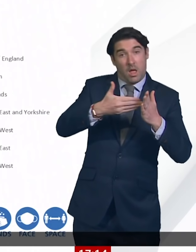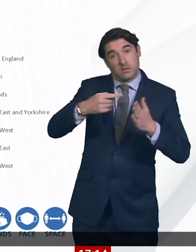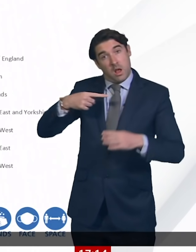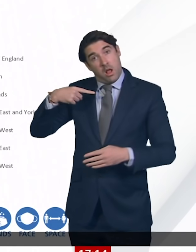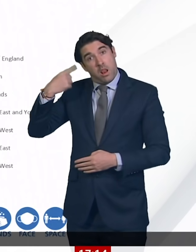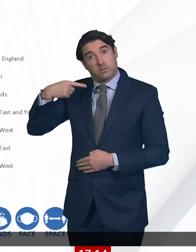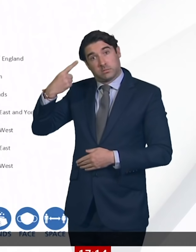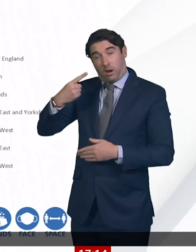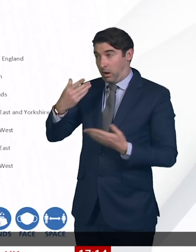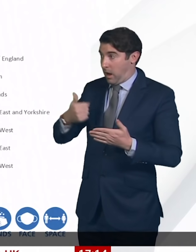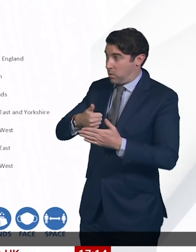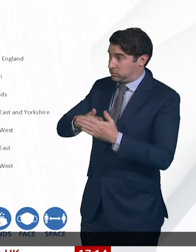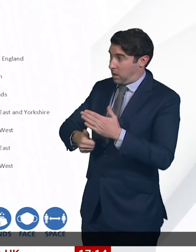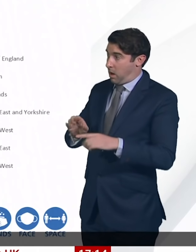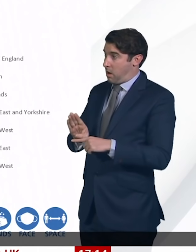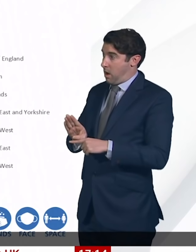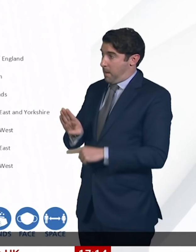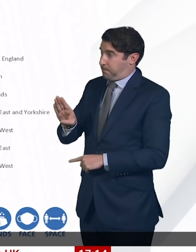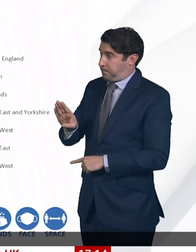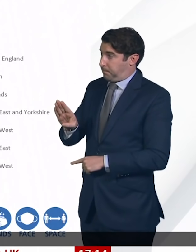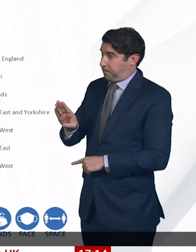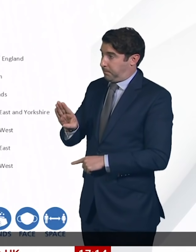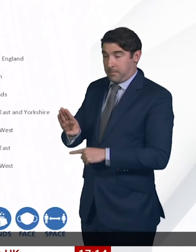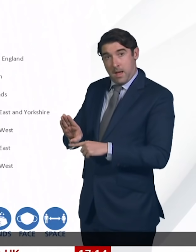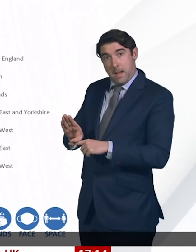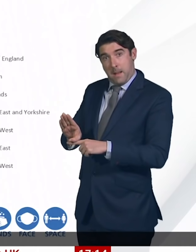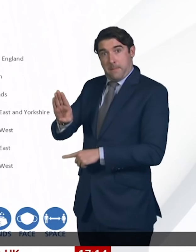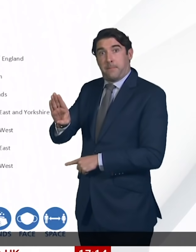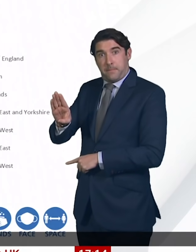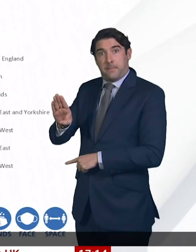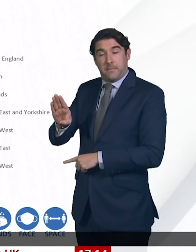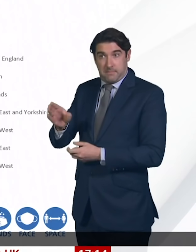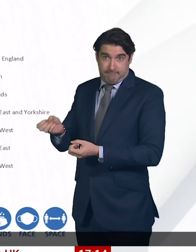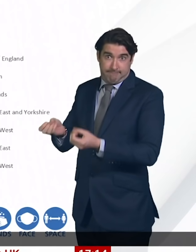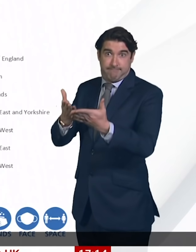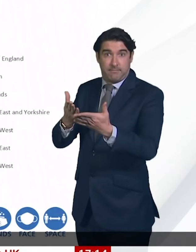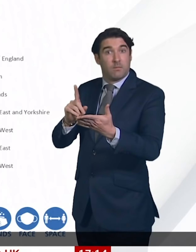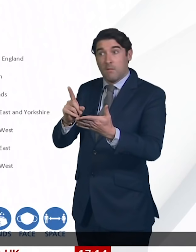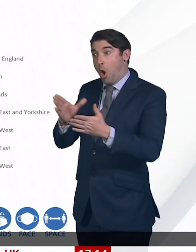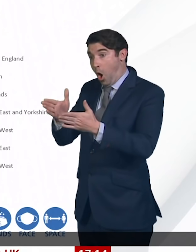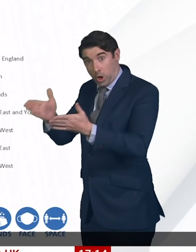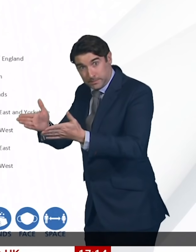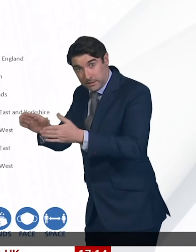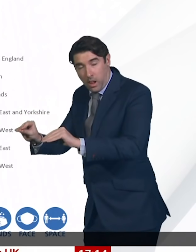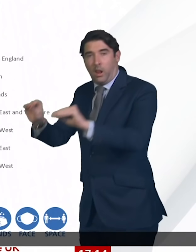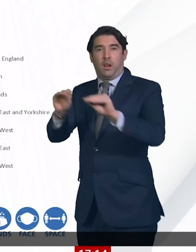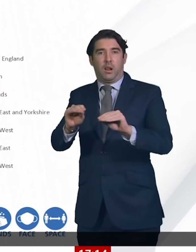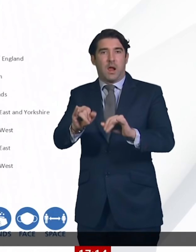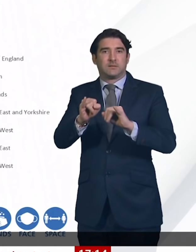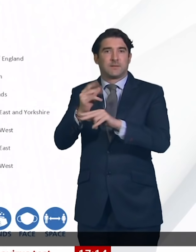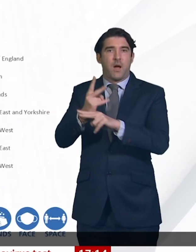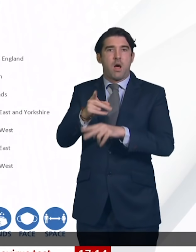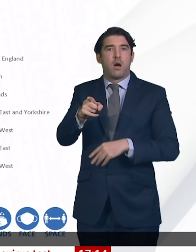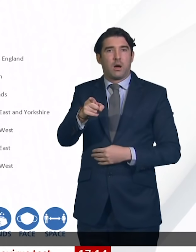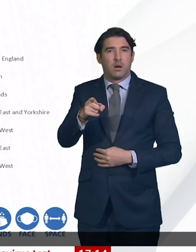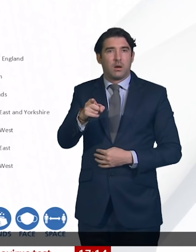seeing a significant uptick in the number of people who are entering intensive care. This is not yet at a stage where it is threatening